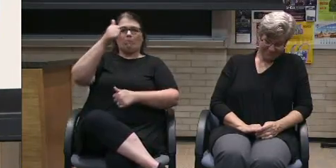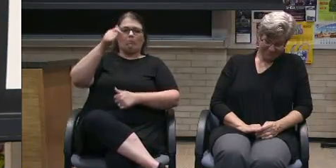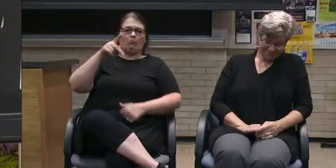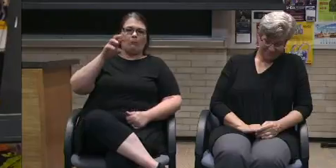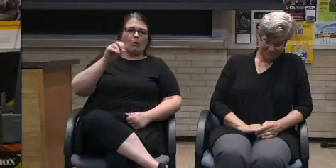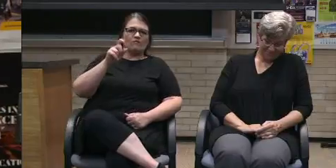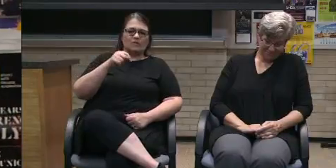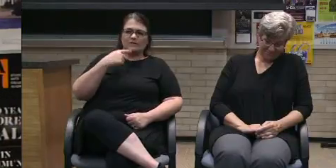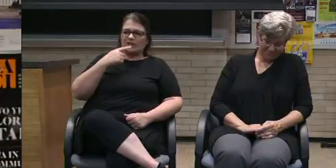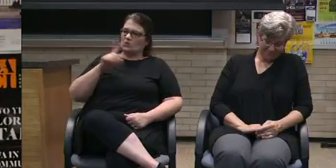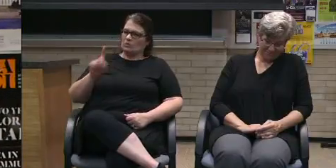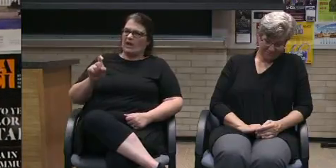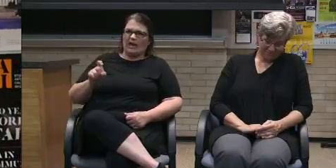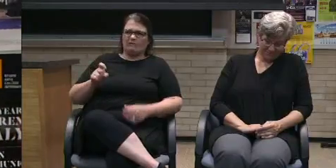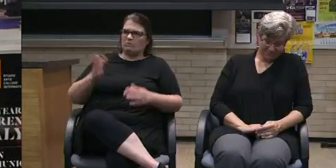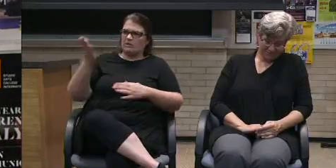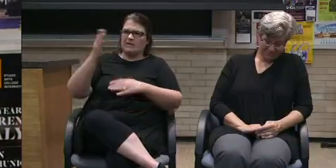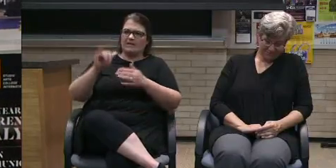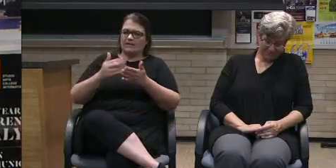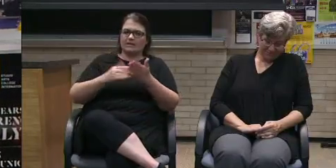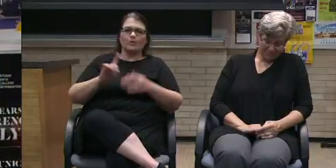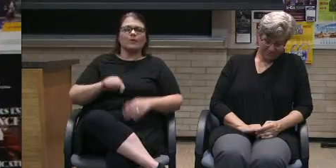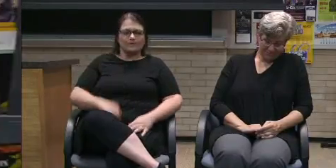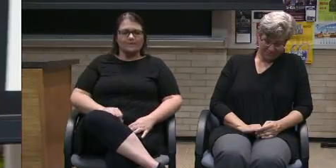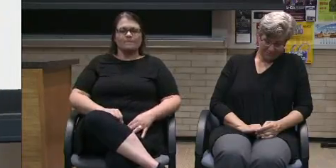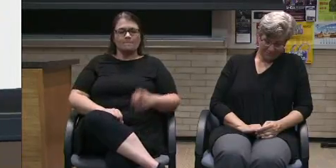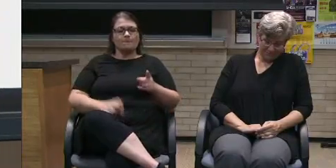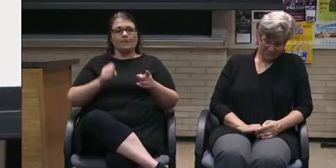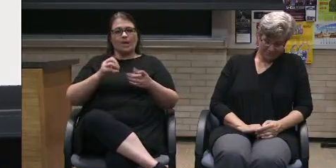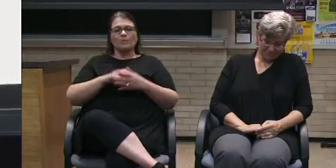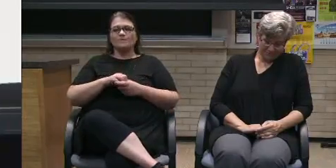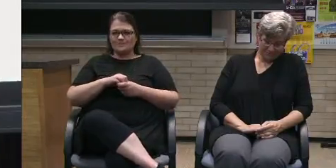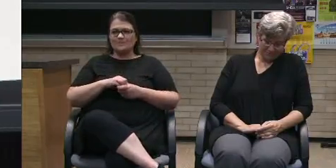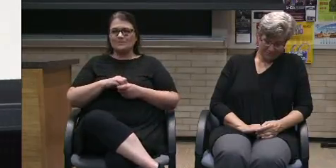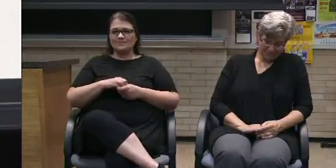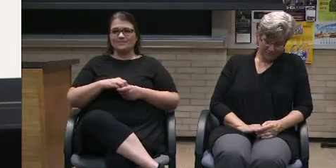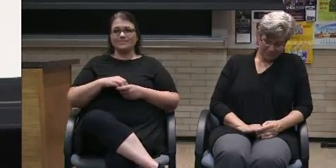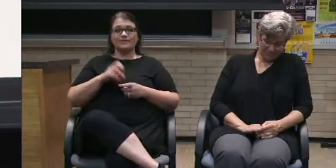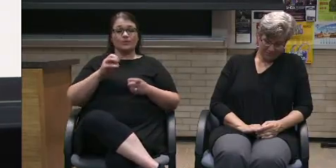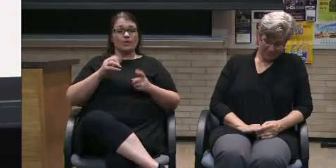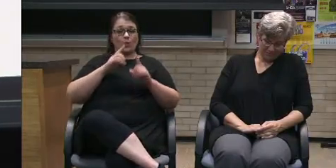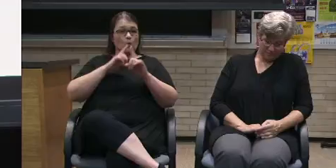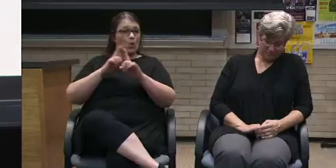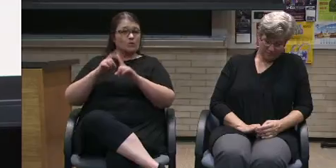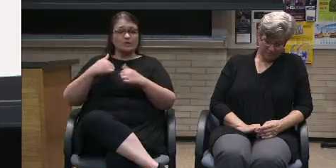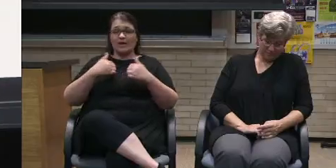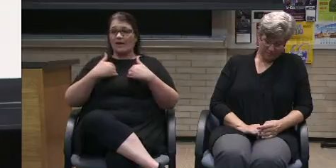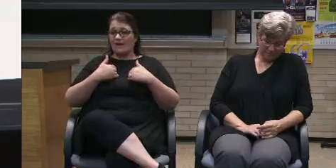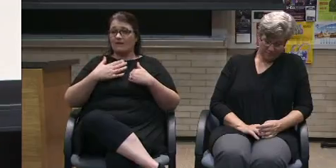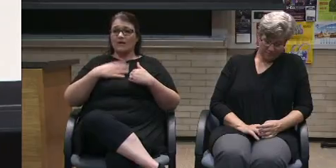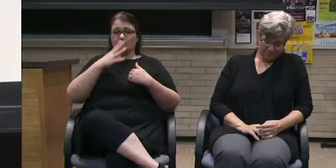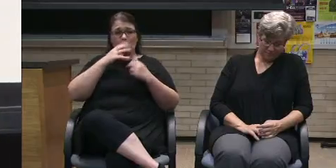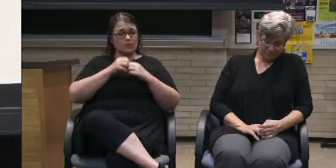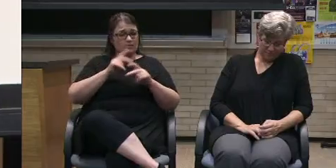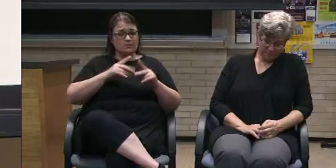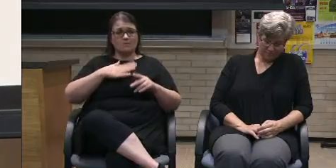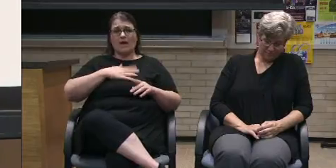for 2020 is 73%. And I said to the people I work with, I'm like, my personal